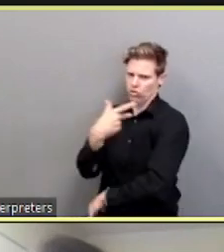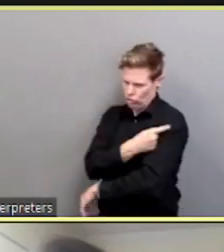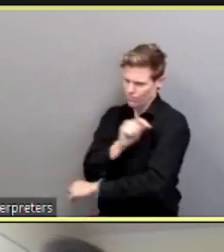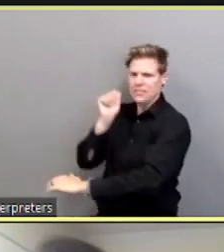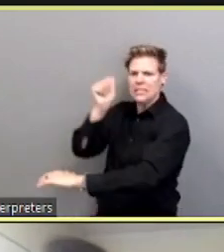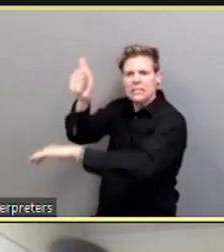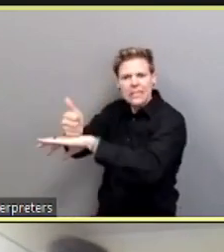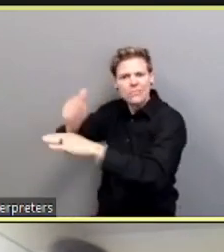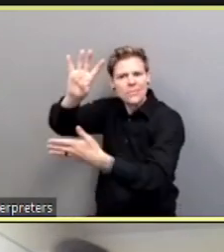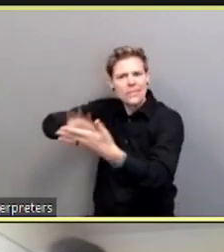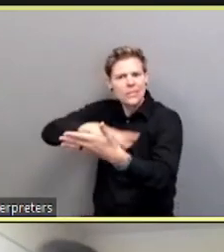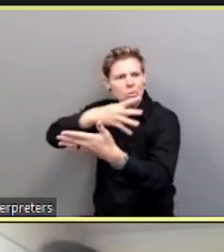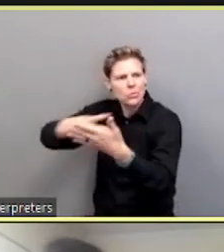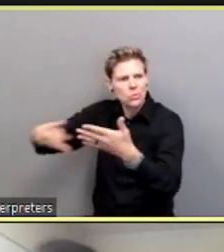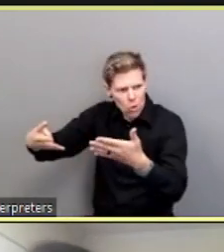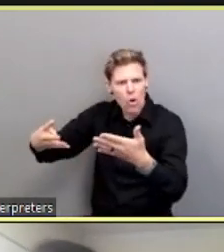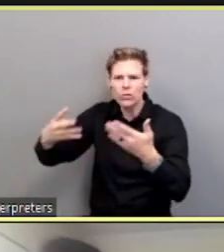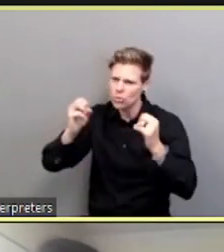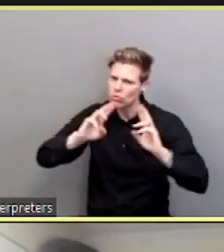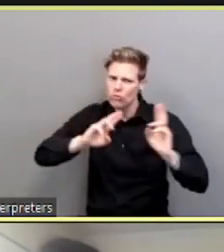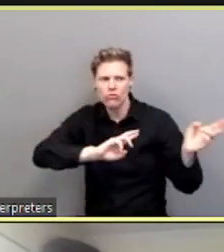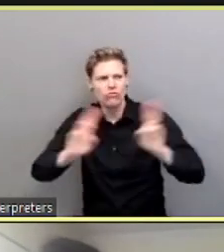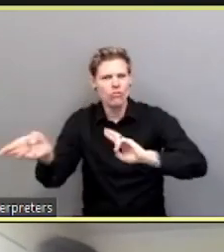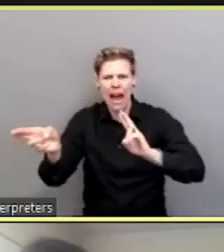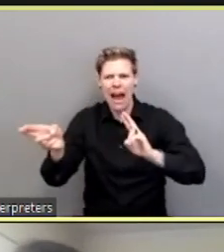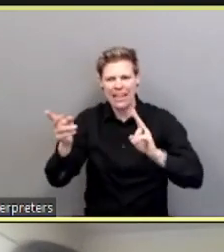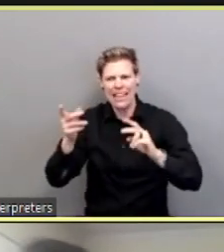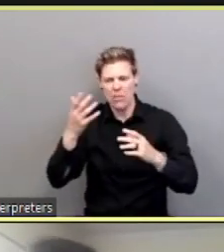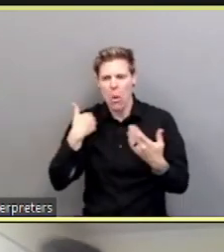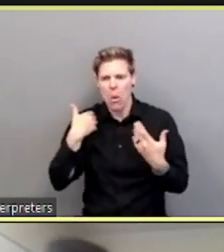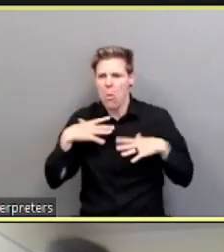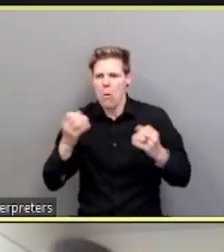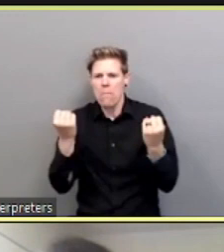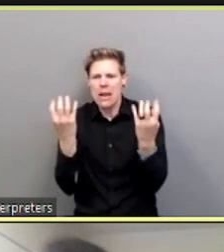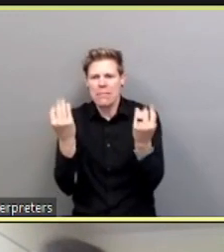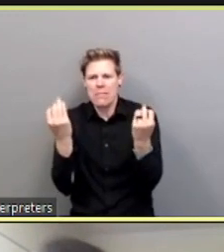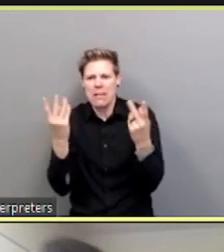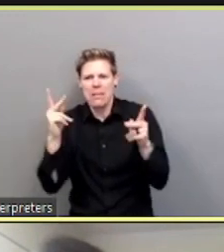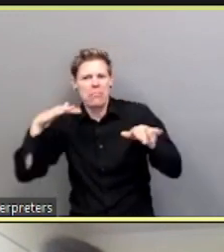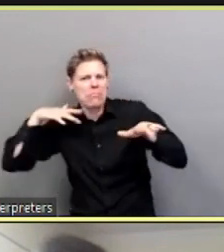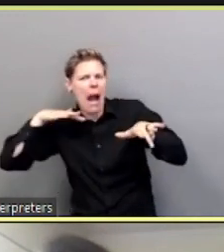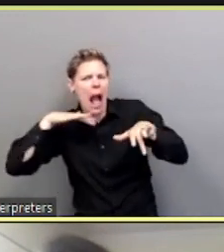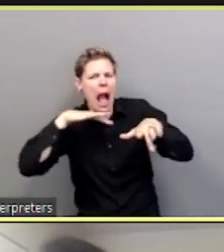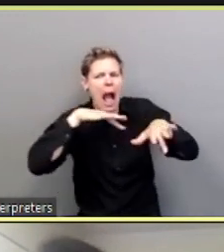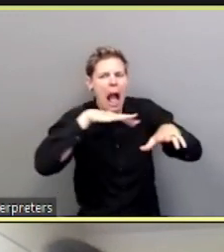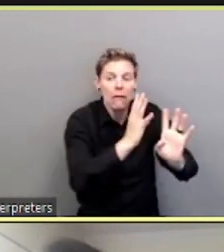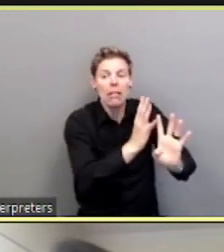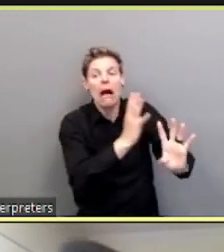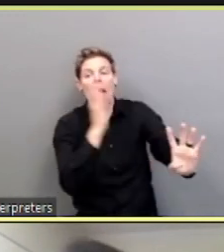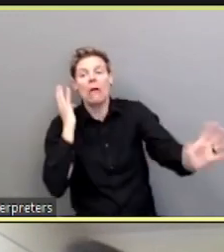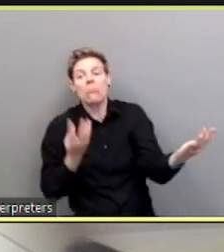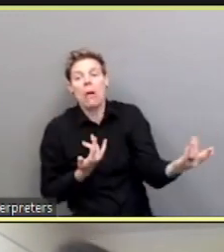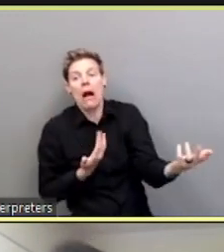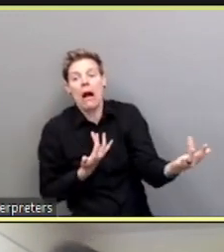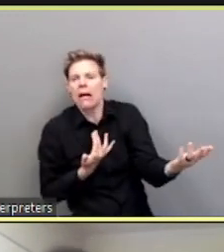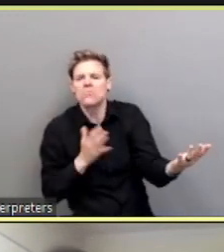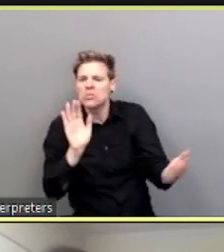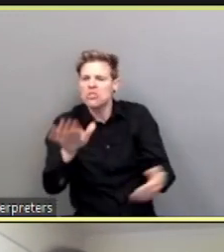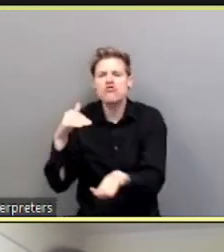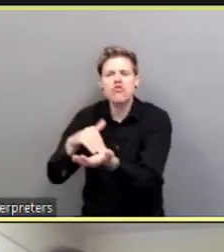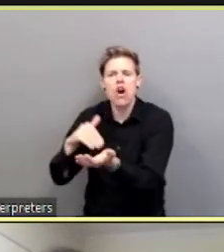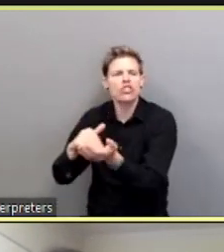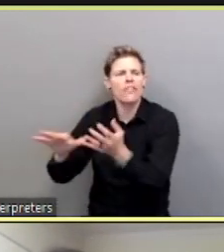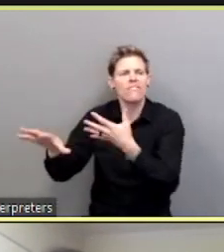sites to really just make vaccines like a regular part of flu and any other booster shots that you're going to get, that you can get in your